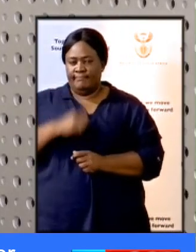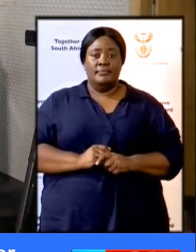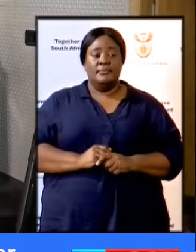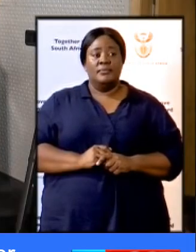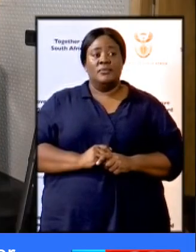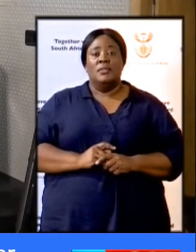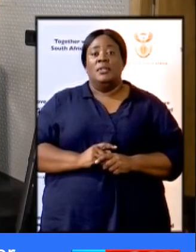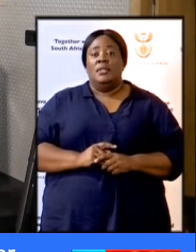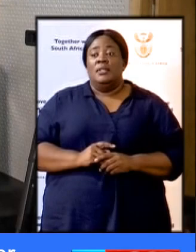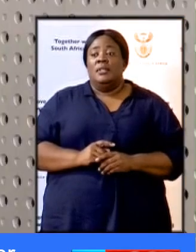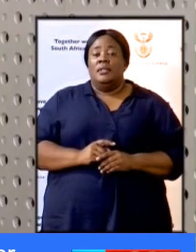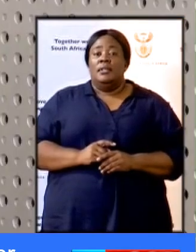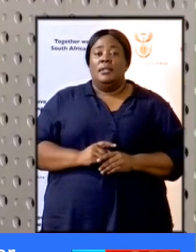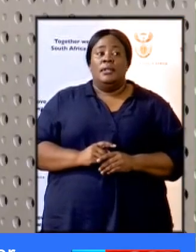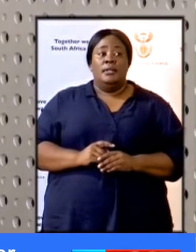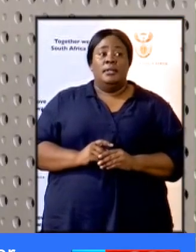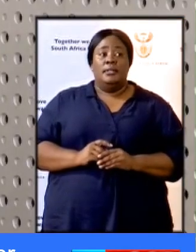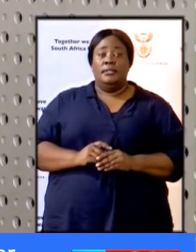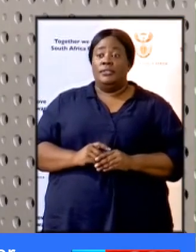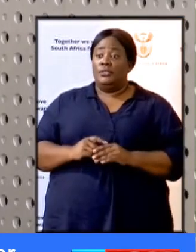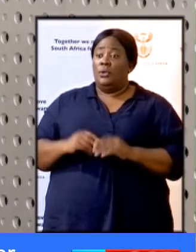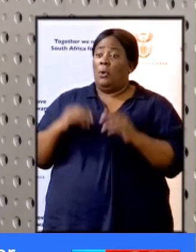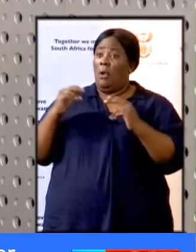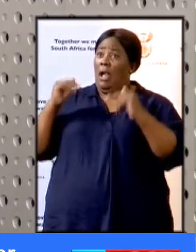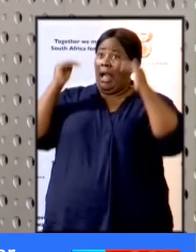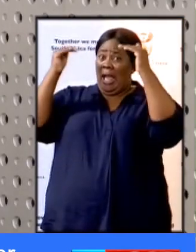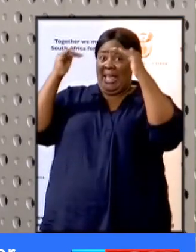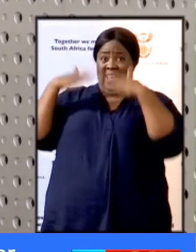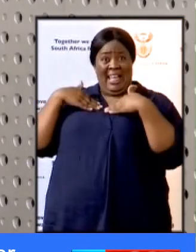a joint effort, Higher Health is our